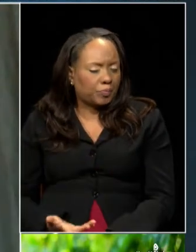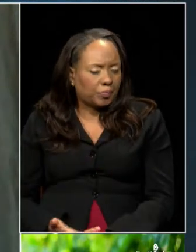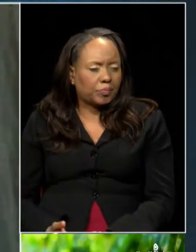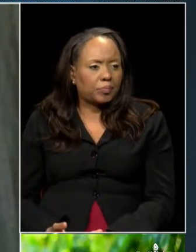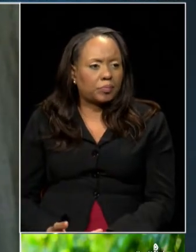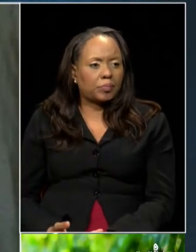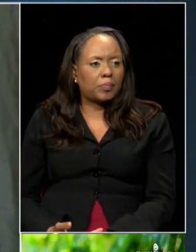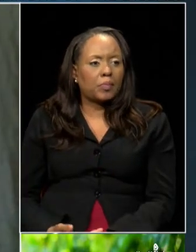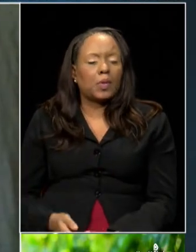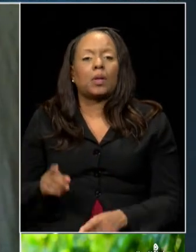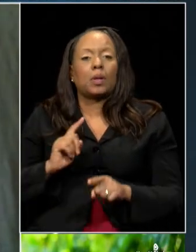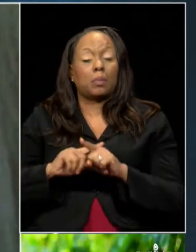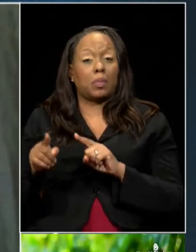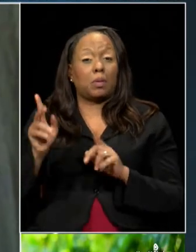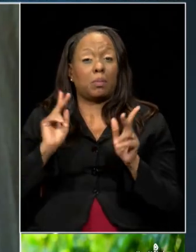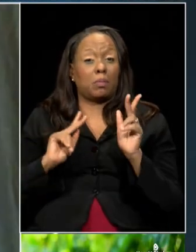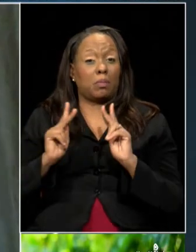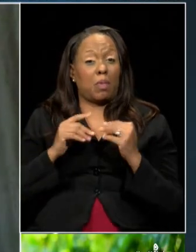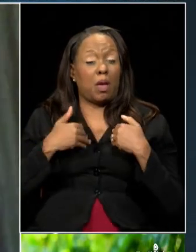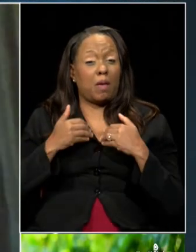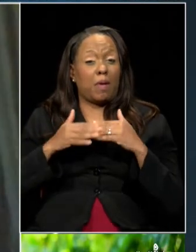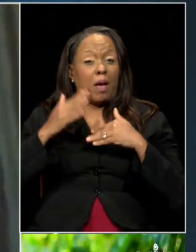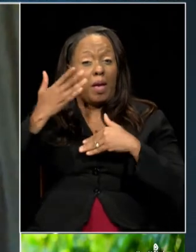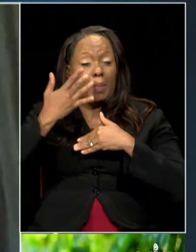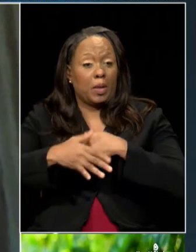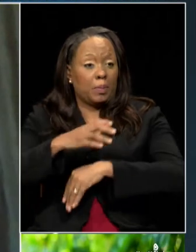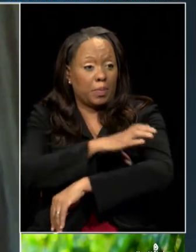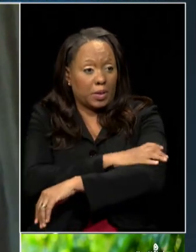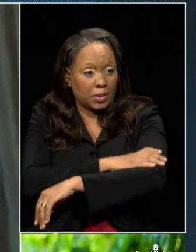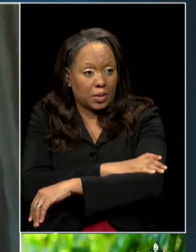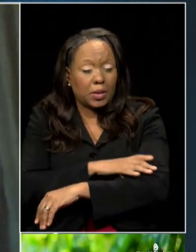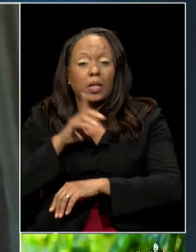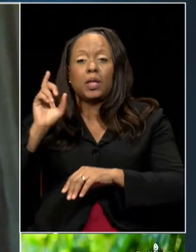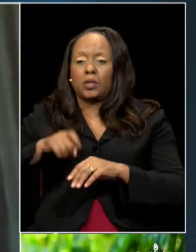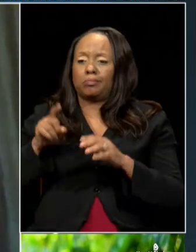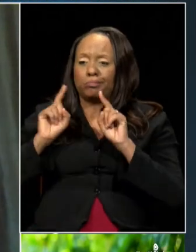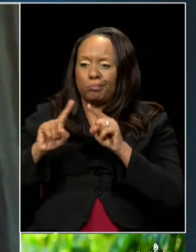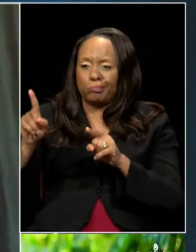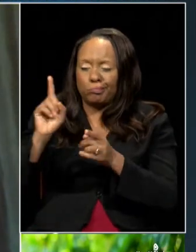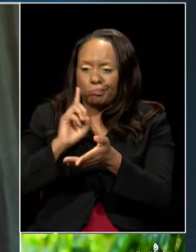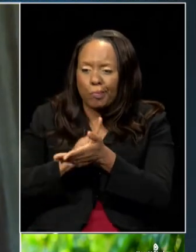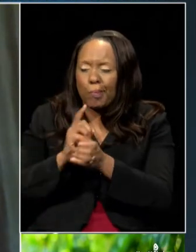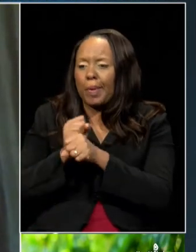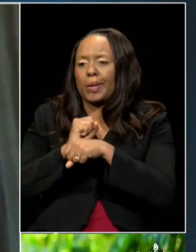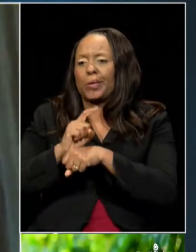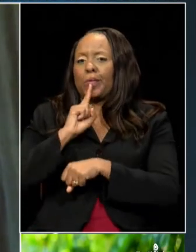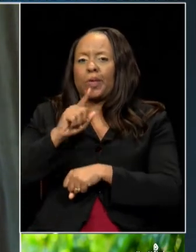keep following. The people with high blood pressure should be closely monitored to make sure they don't develop any